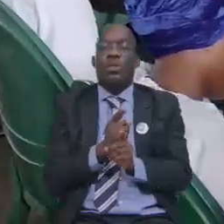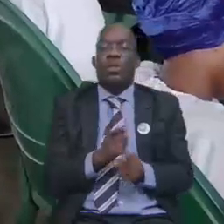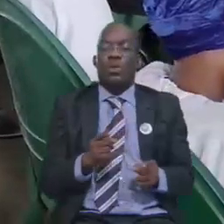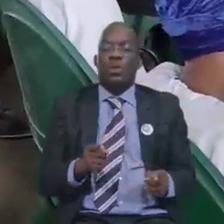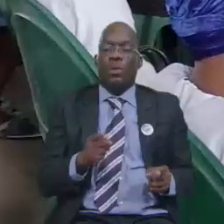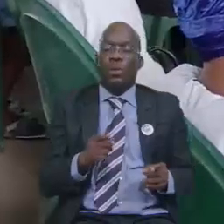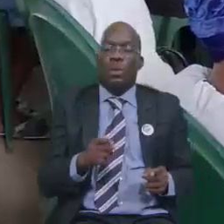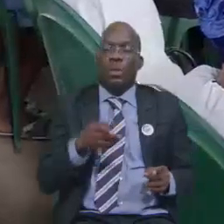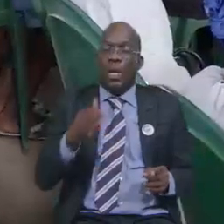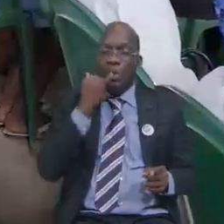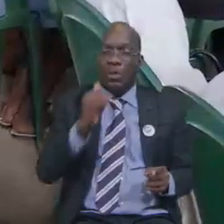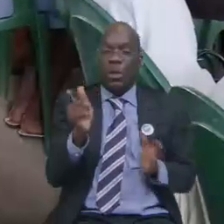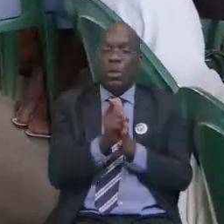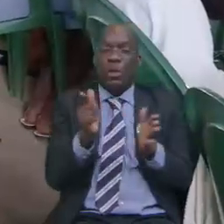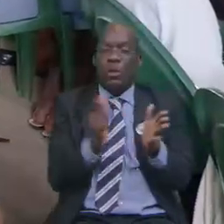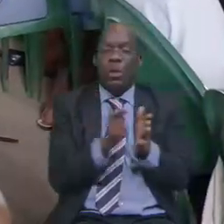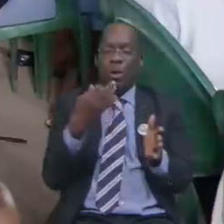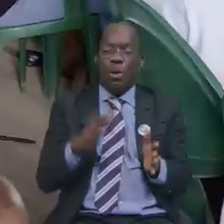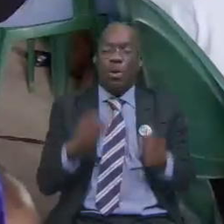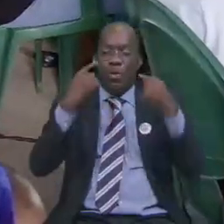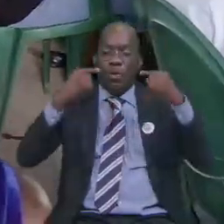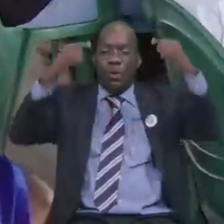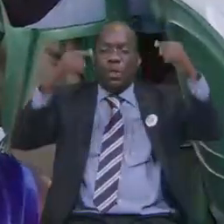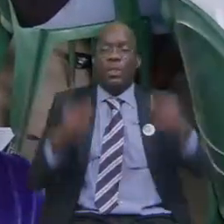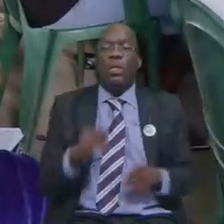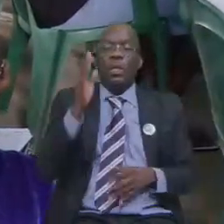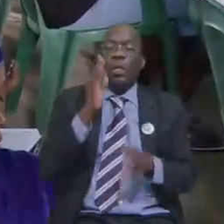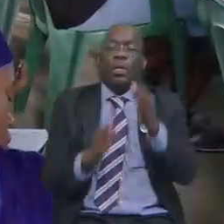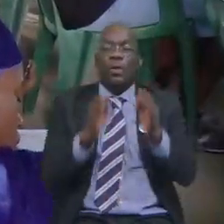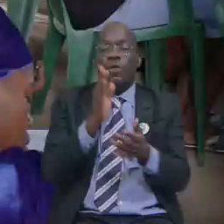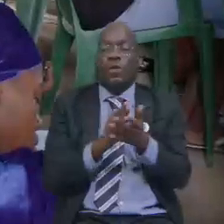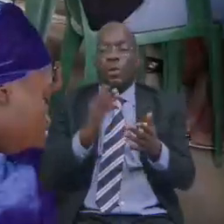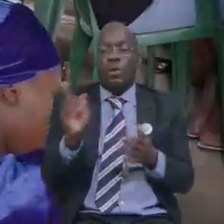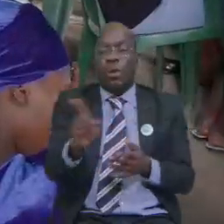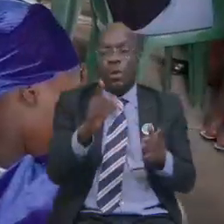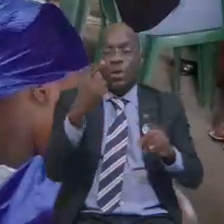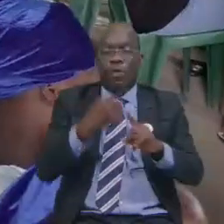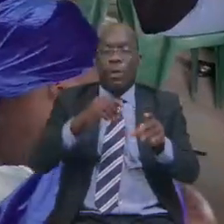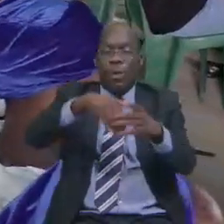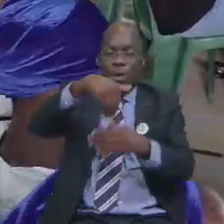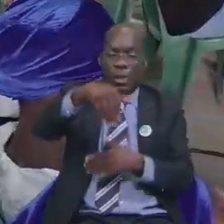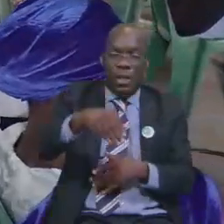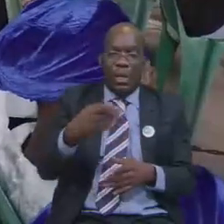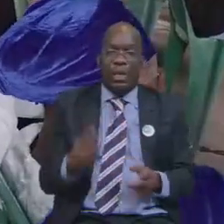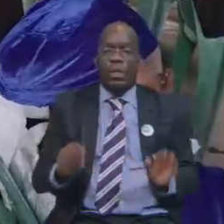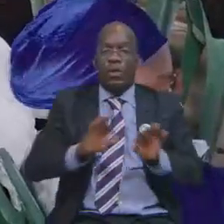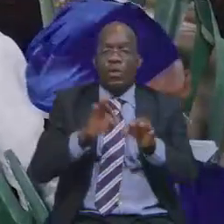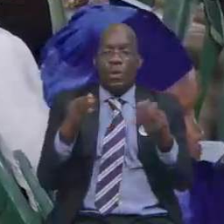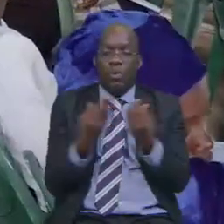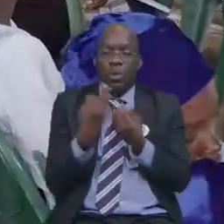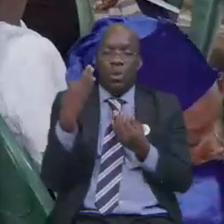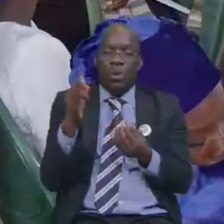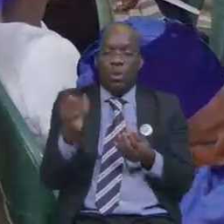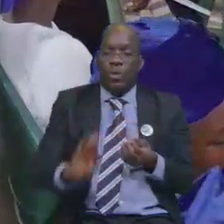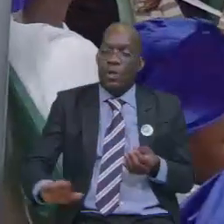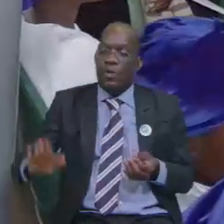of success. If somebody from outside the family of the children of God,